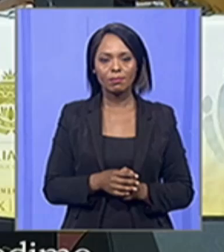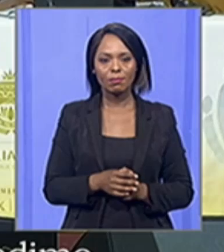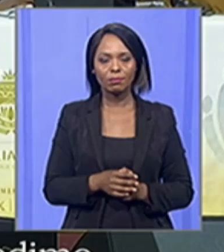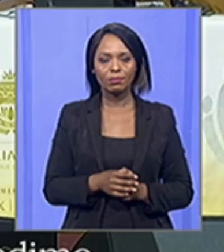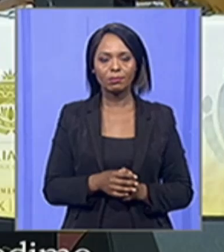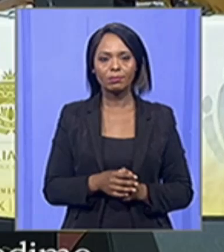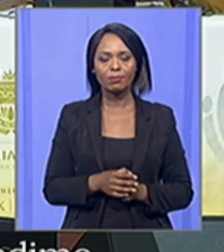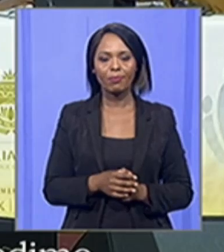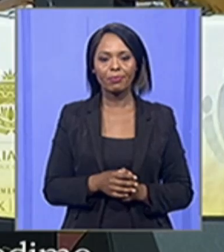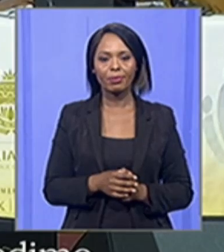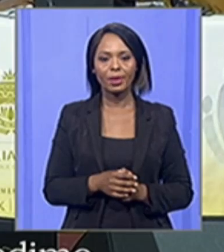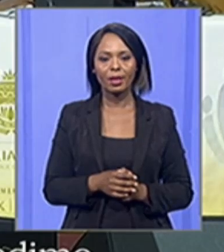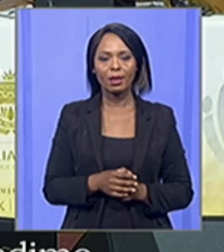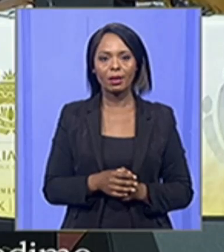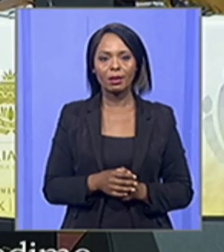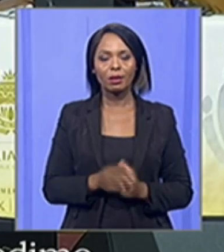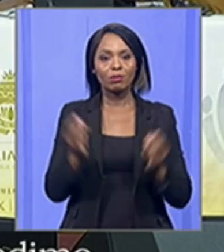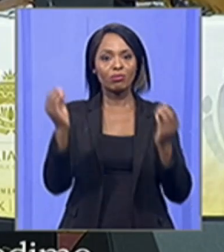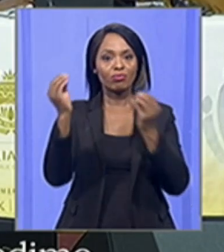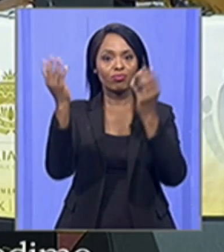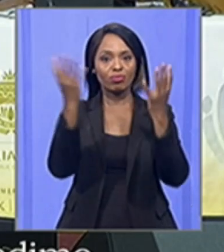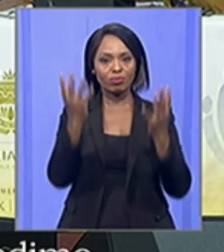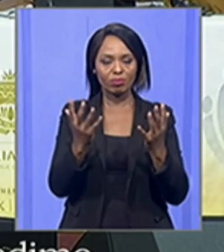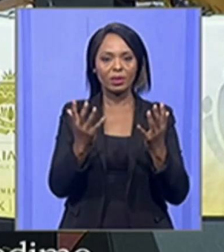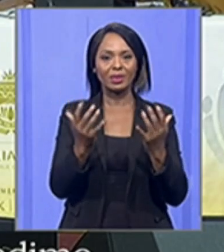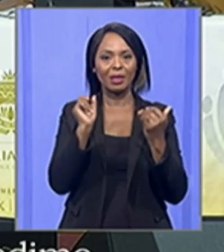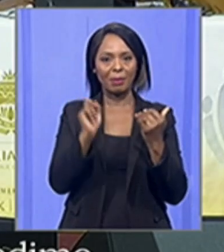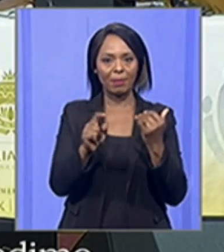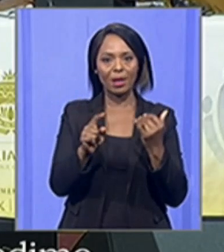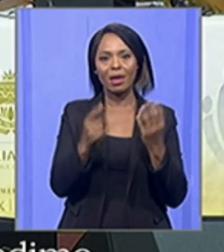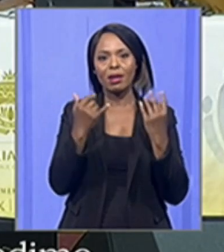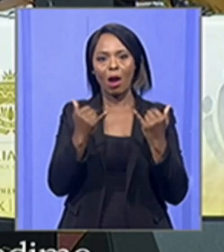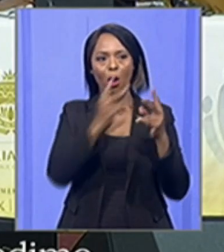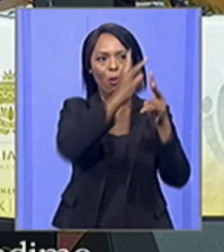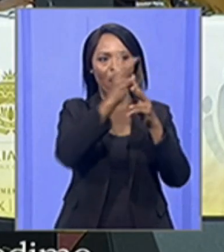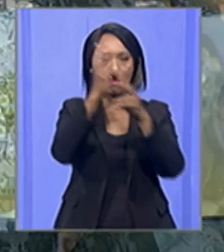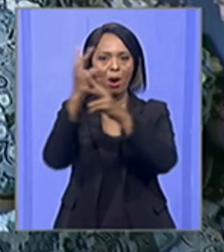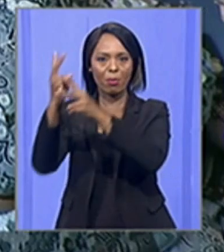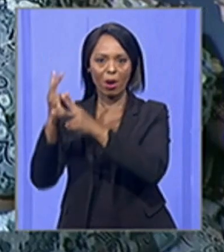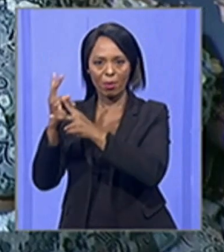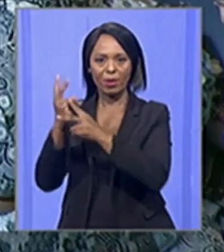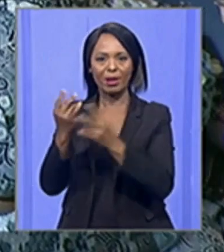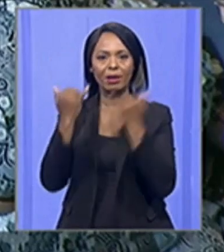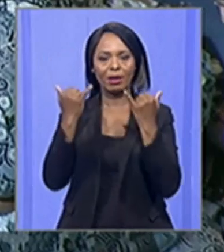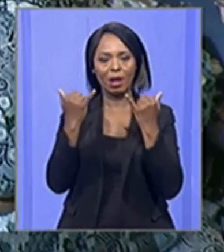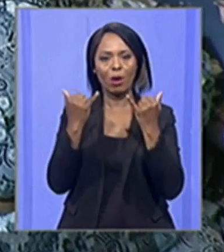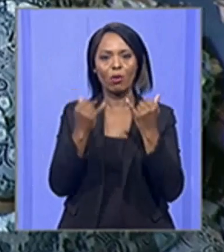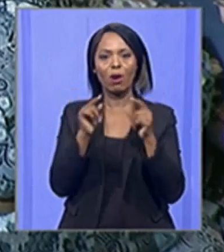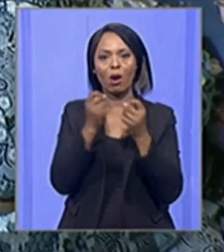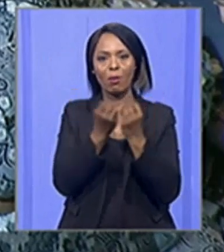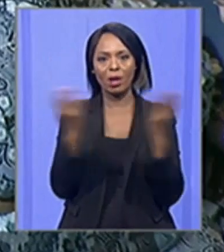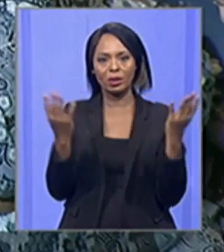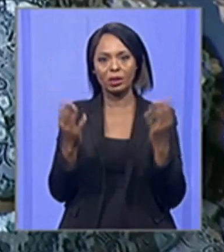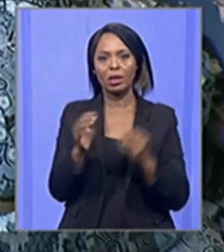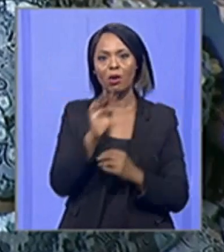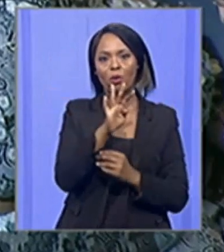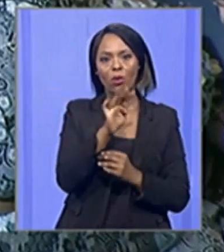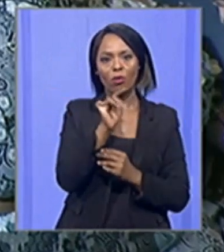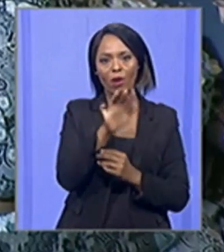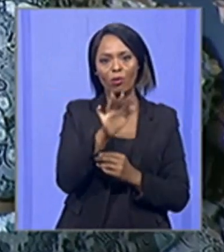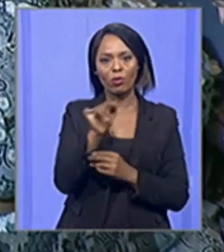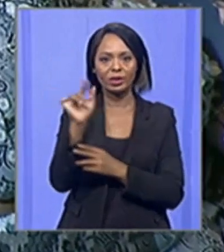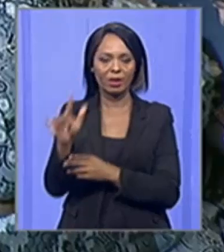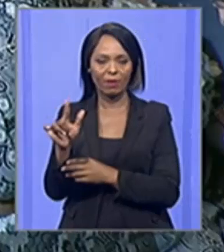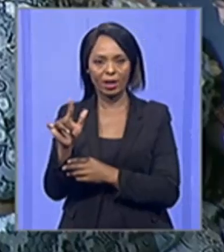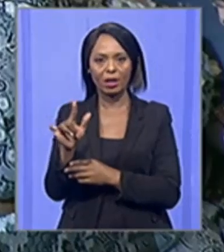Go ya le ka dipalopalo tša bosetšhaba naga e na le dikoloto tša go balla go diranta tše dibilione tše 15.7 go ya go dibilione